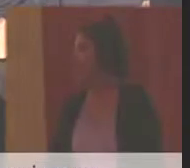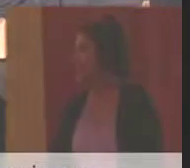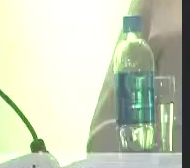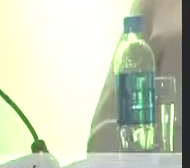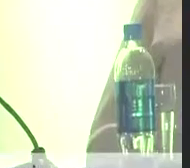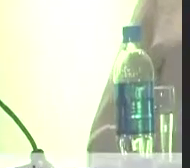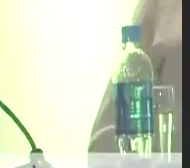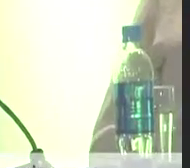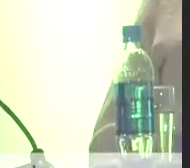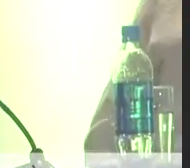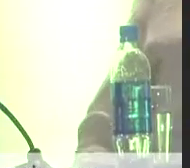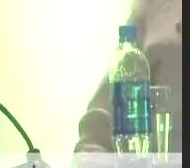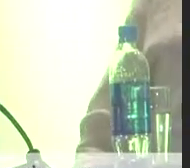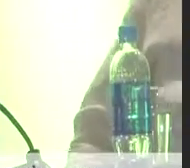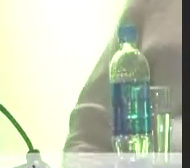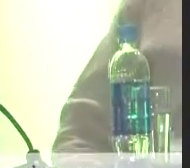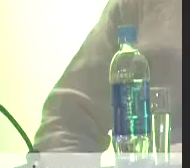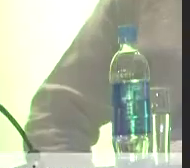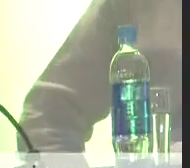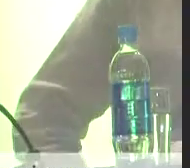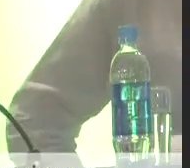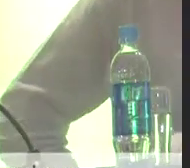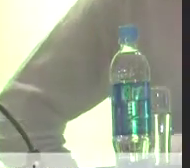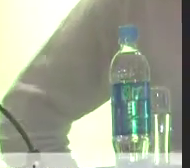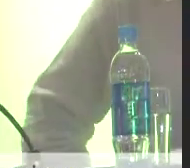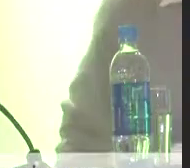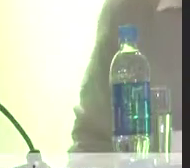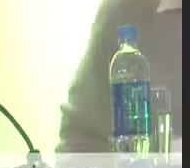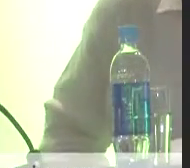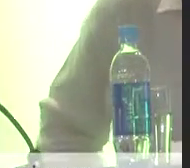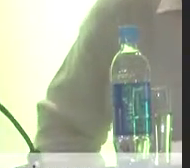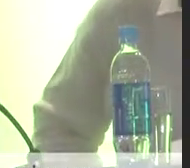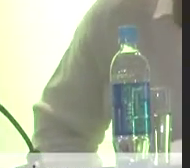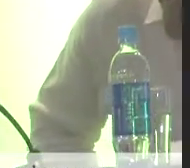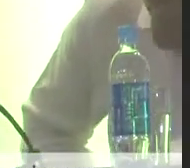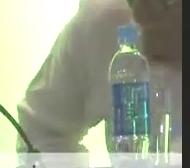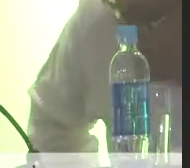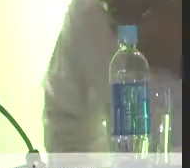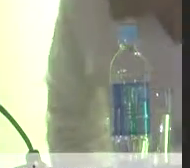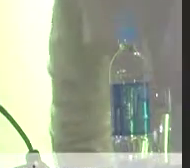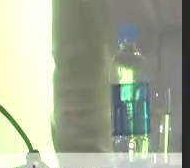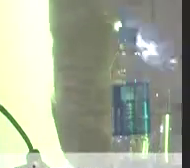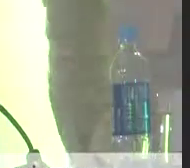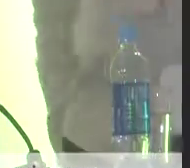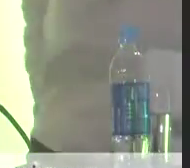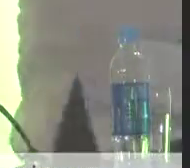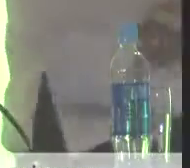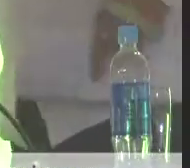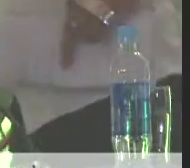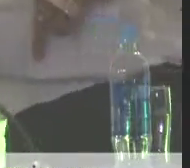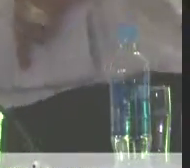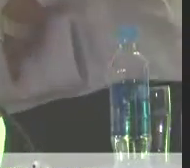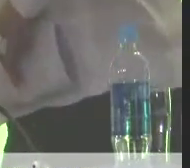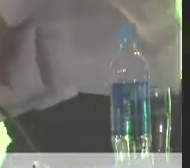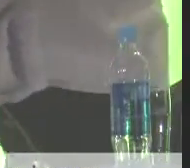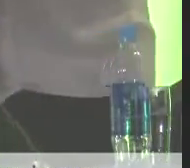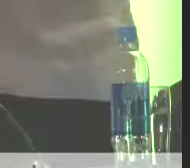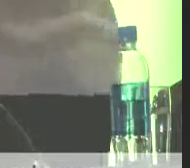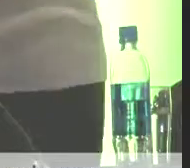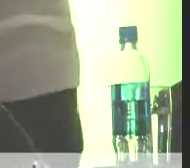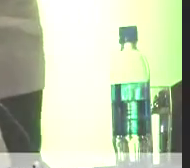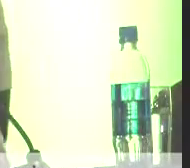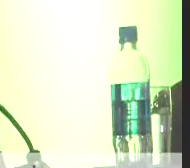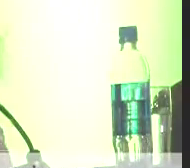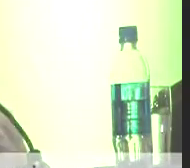am very pleased to submit and to introduce to you a good friend of